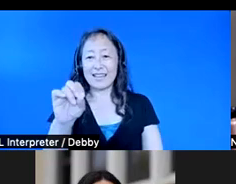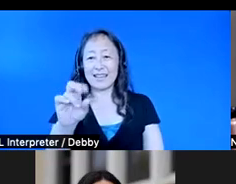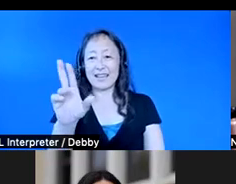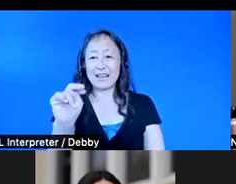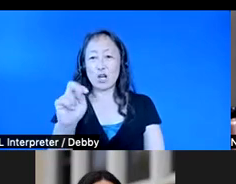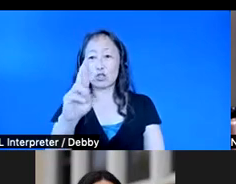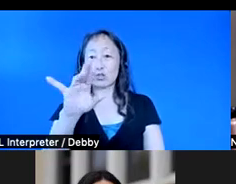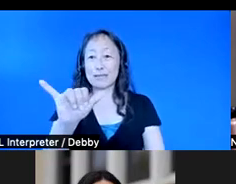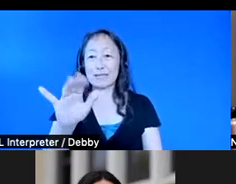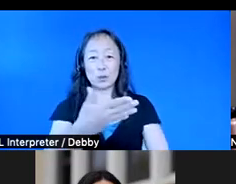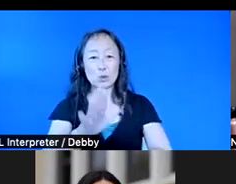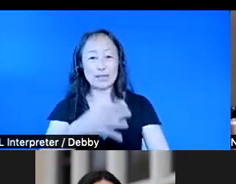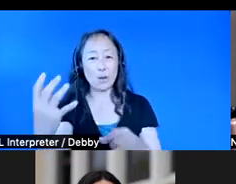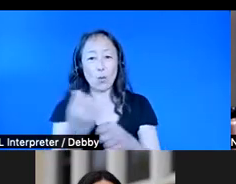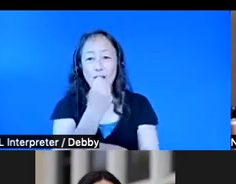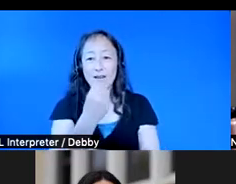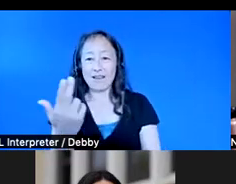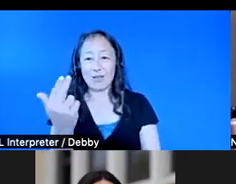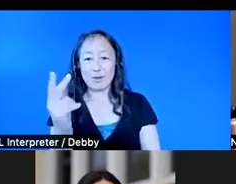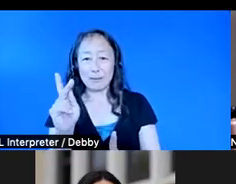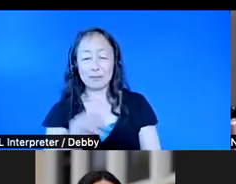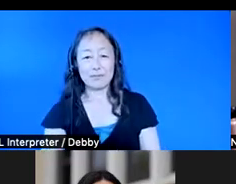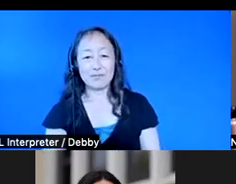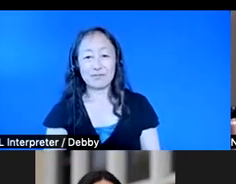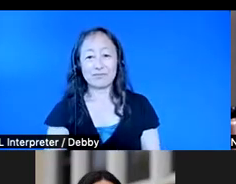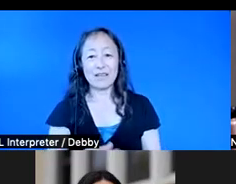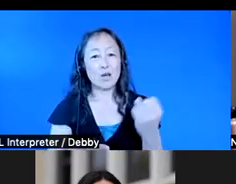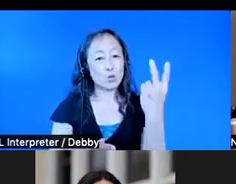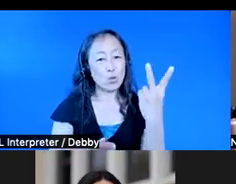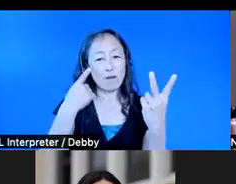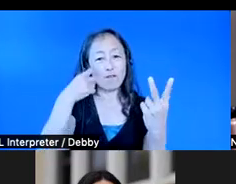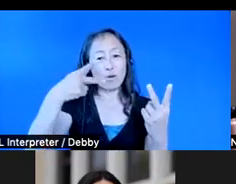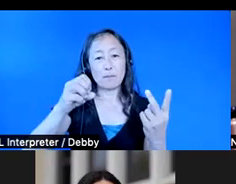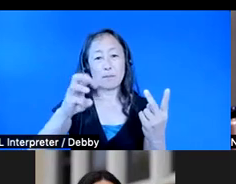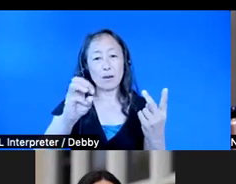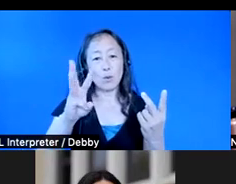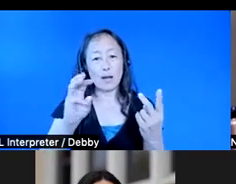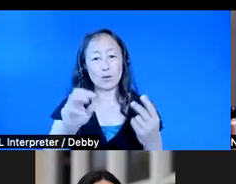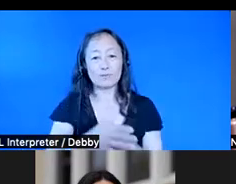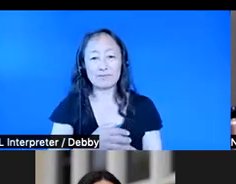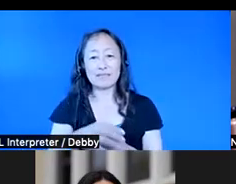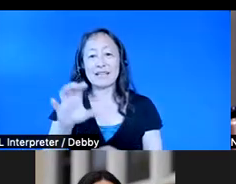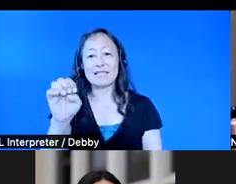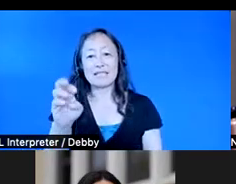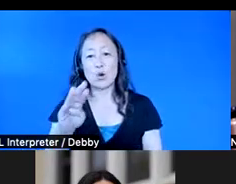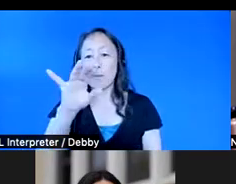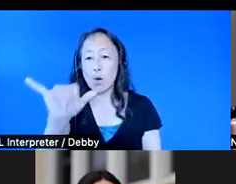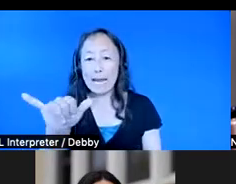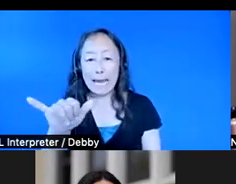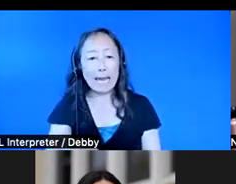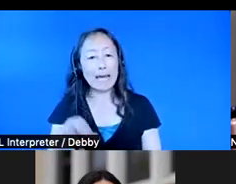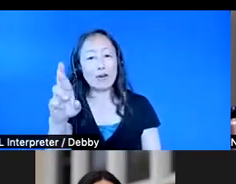13 of us. 12 for powwow, 11 for ceremony, 13 for rock, 12 for pop, 11